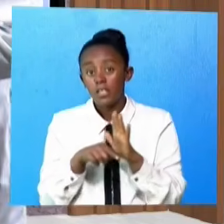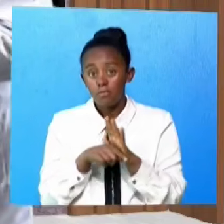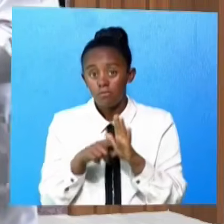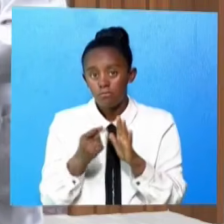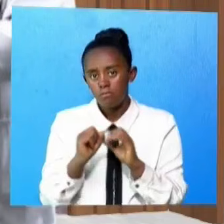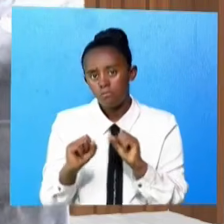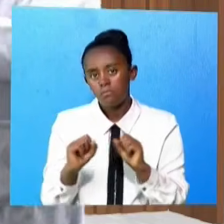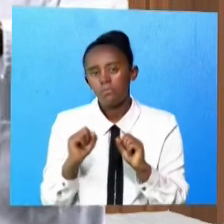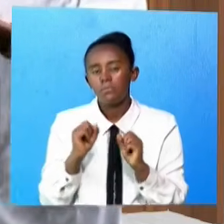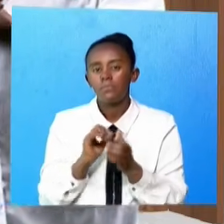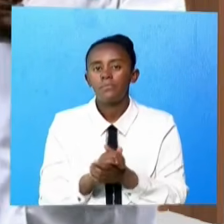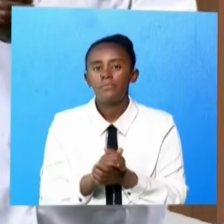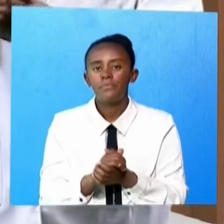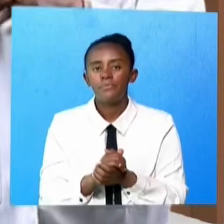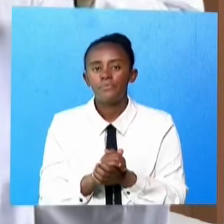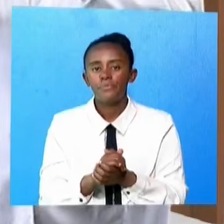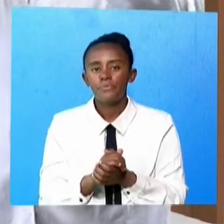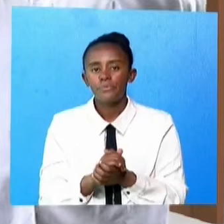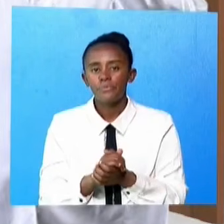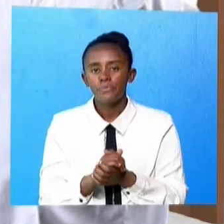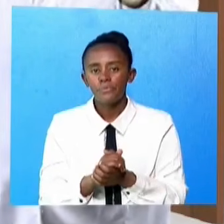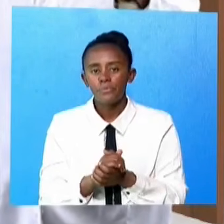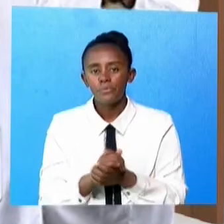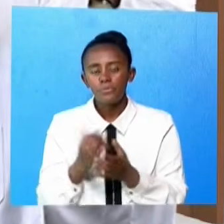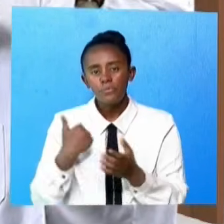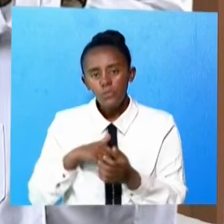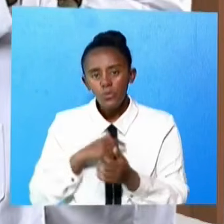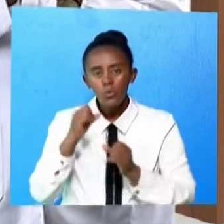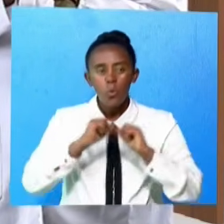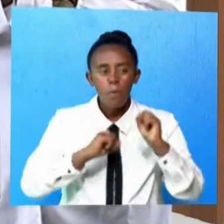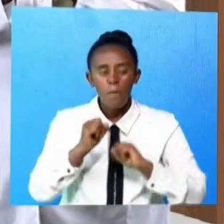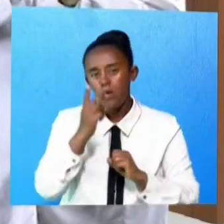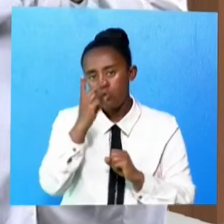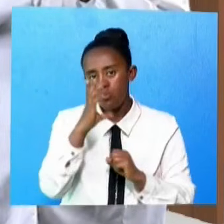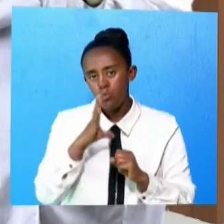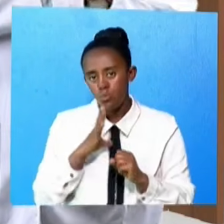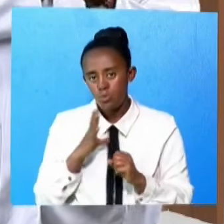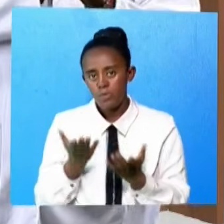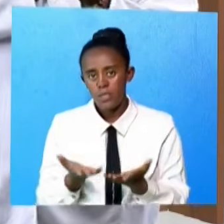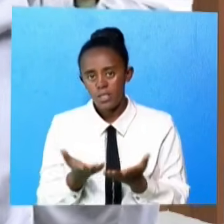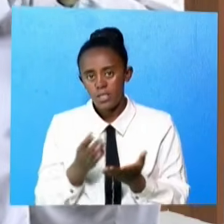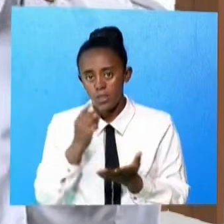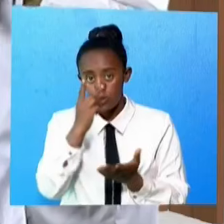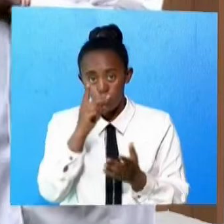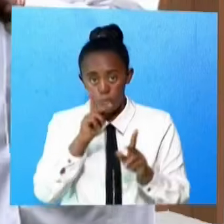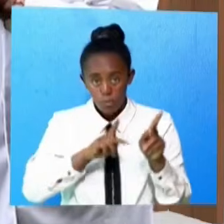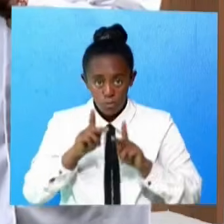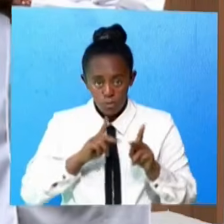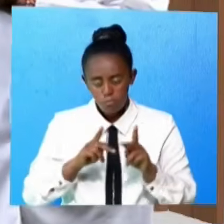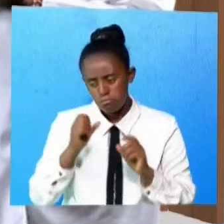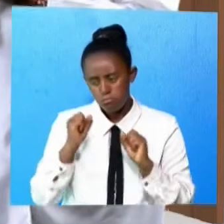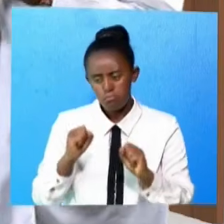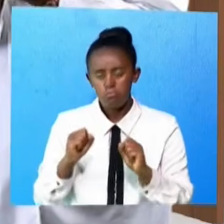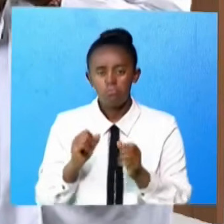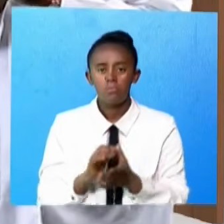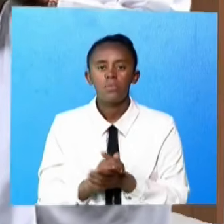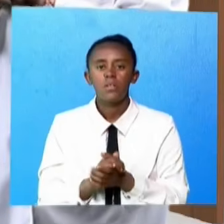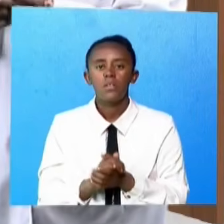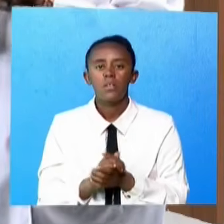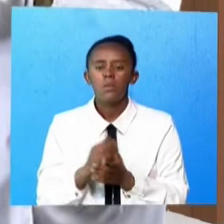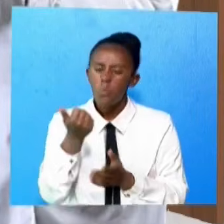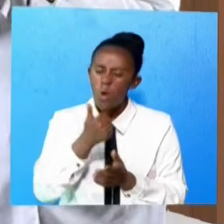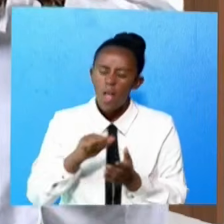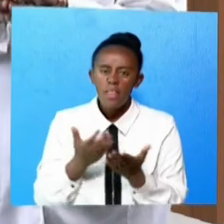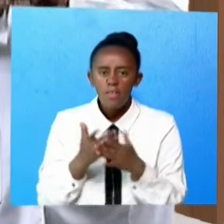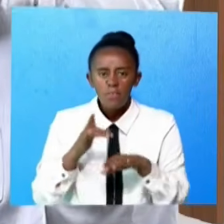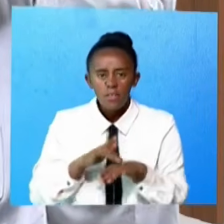possible in such a case. Yeah, that's why we are comparing those two people. Two peoples are possible there. Whatever the case it is,